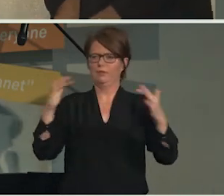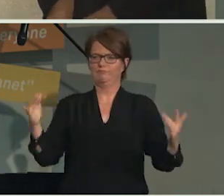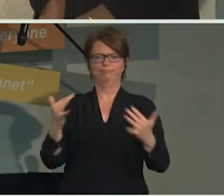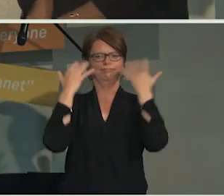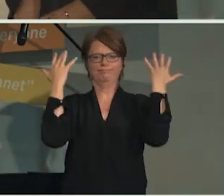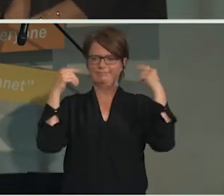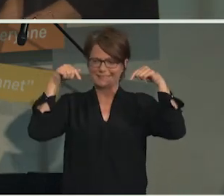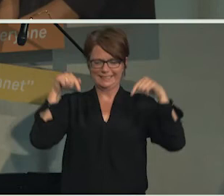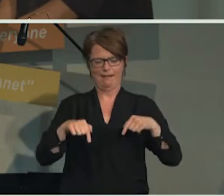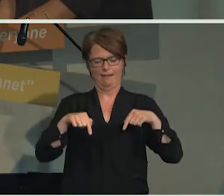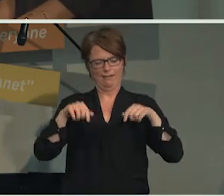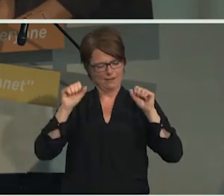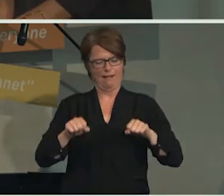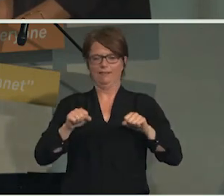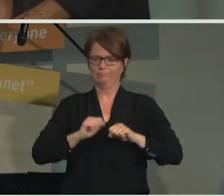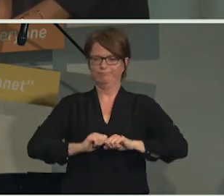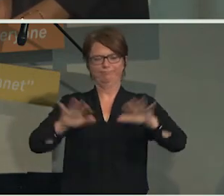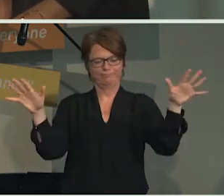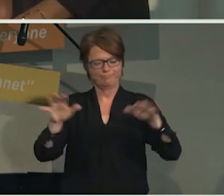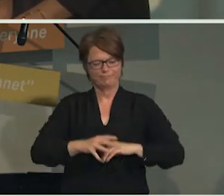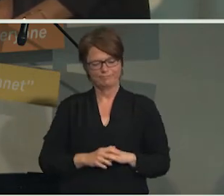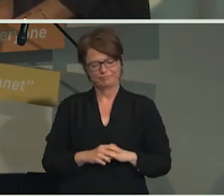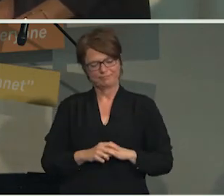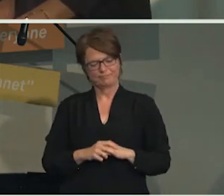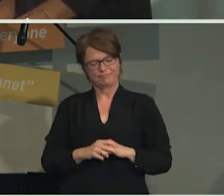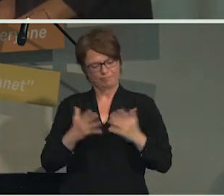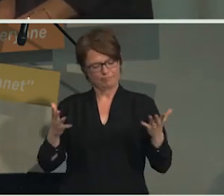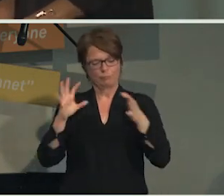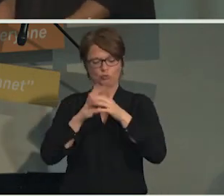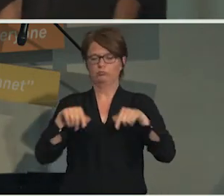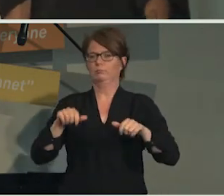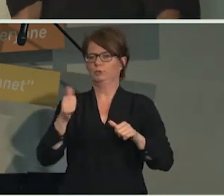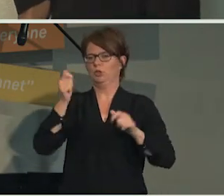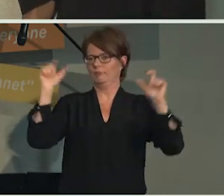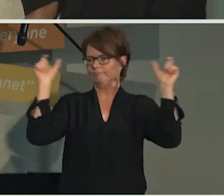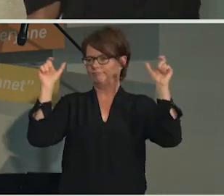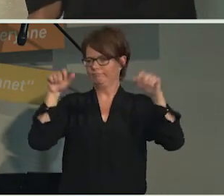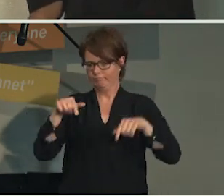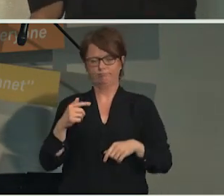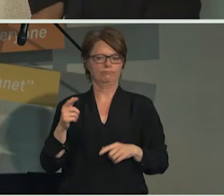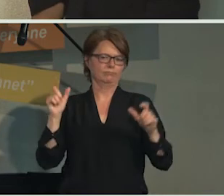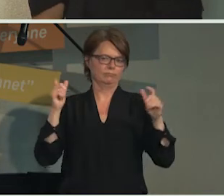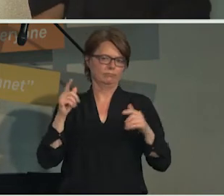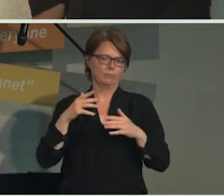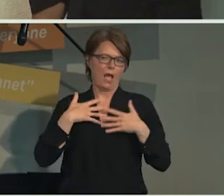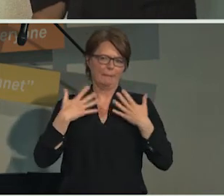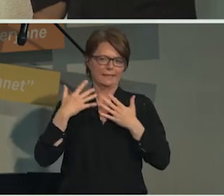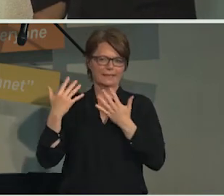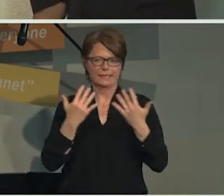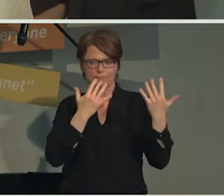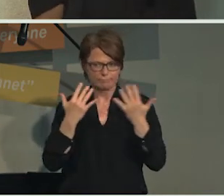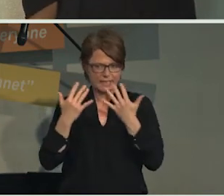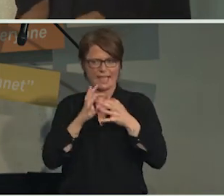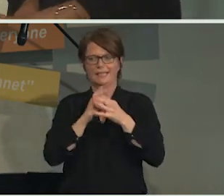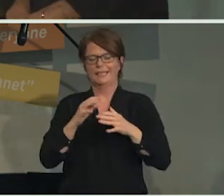Thank you. And thank you for coining a concept or for coining the concept of intersectionality that